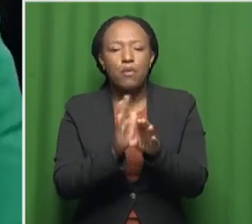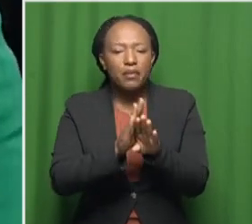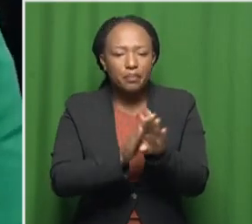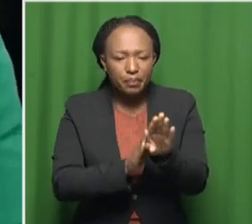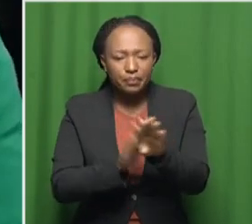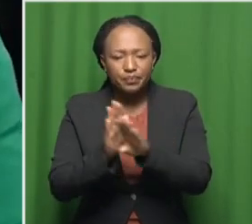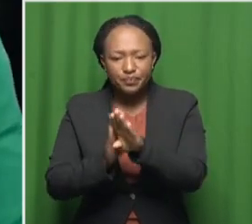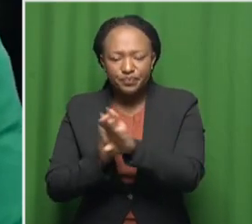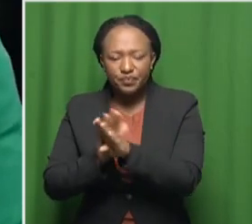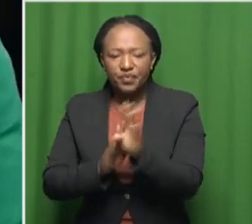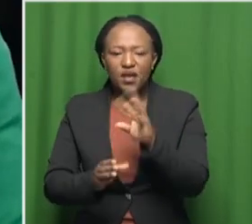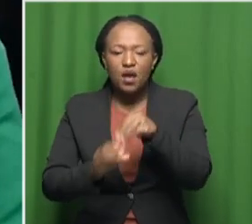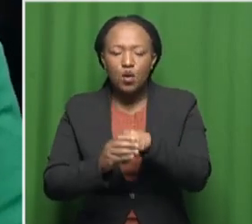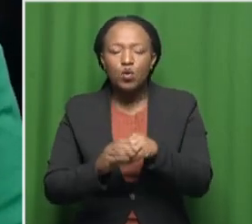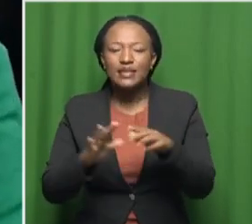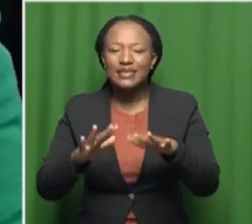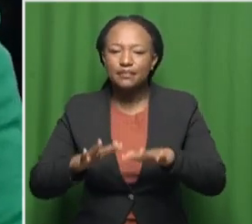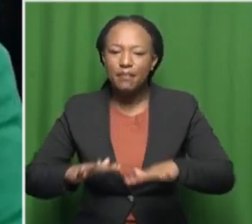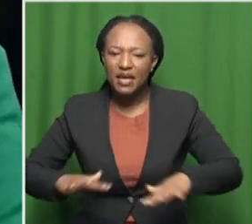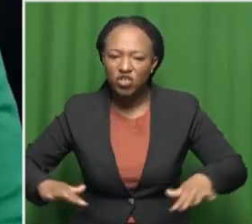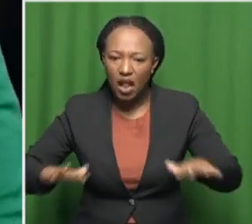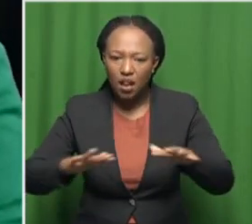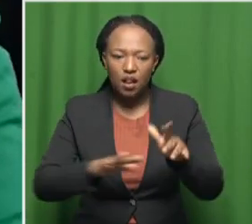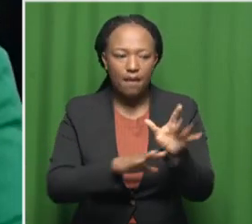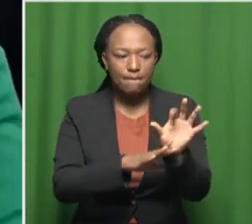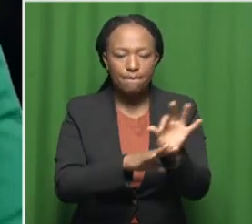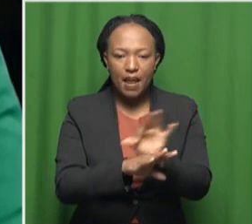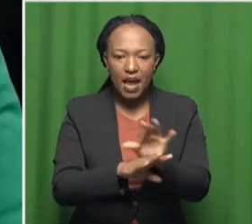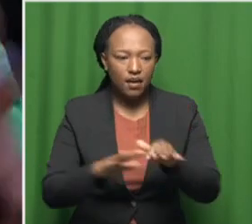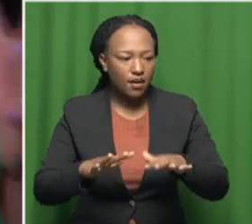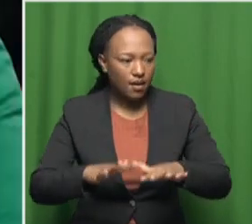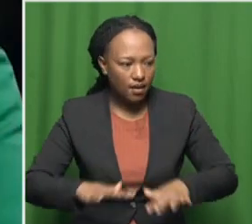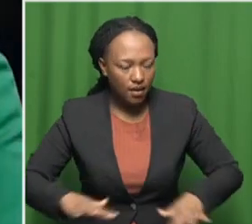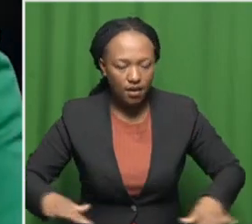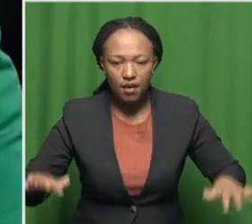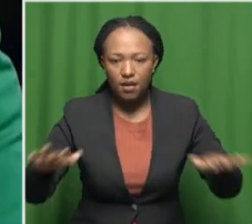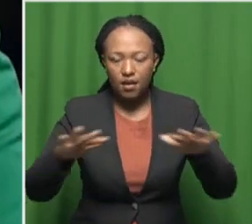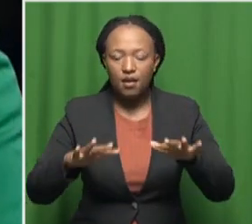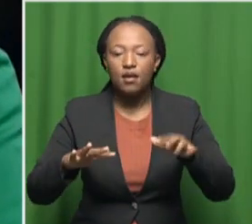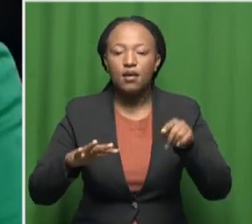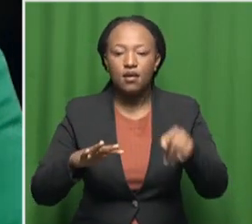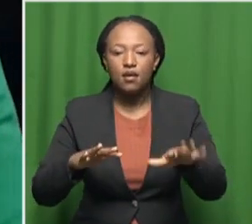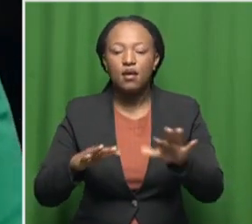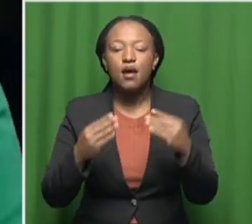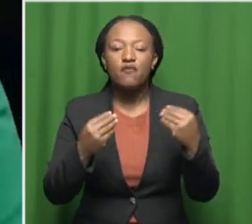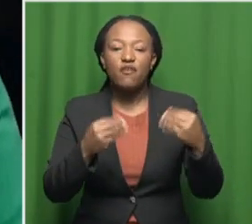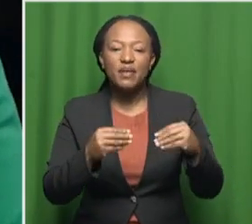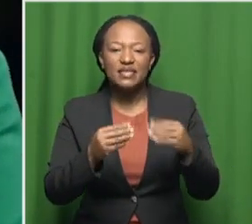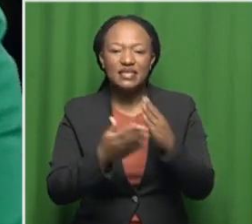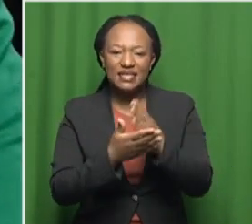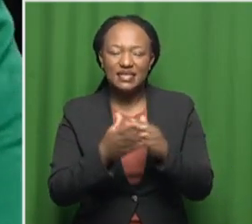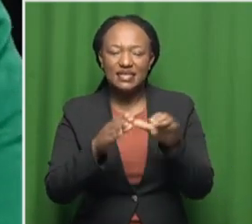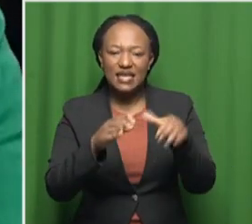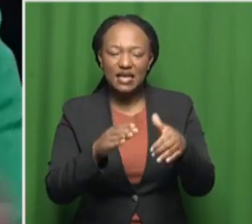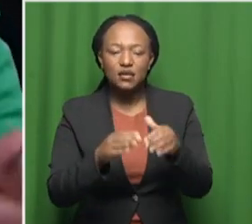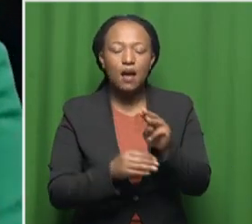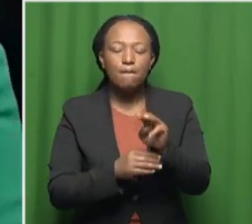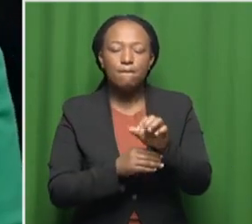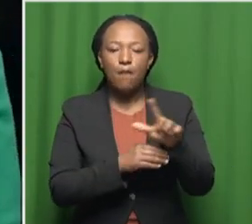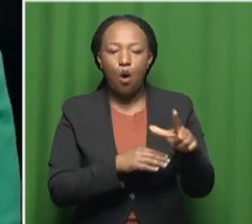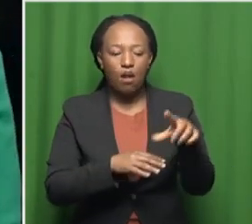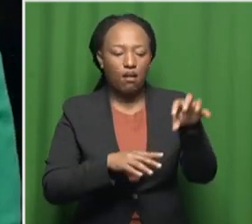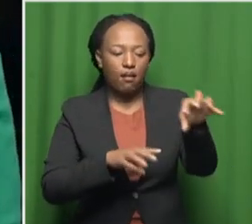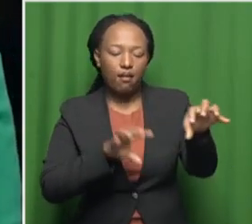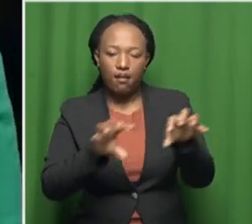influence, including spatial planning. How do you make sure that in your spatial plan, you're going to put here a business sector, you're going to put a mall and this and that,